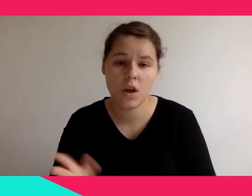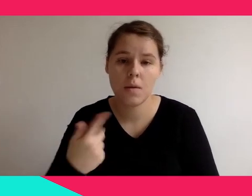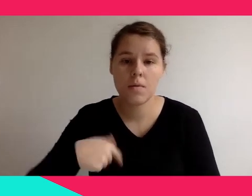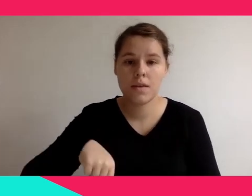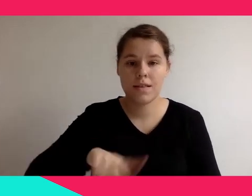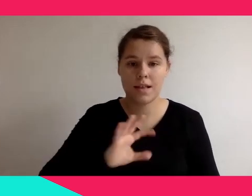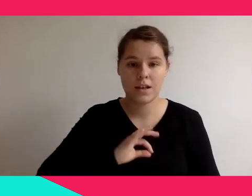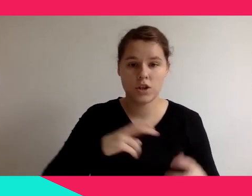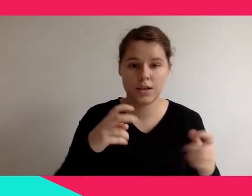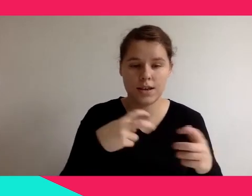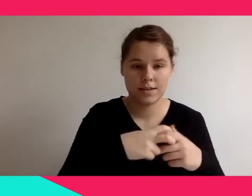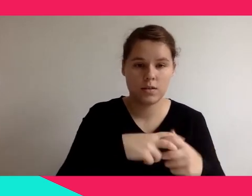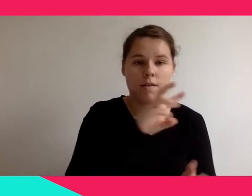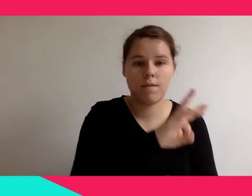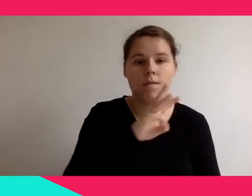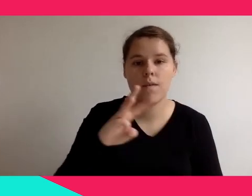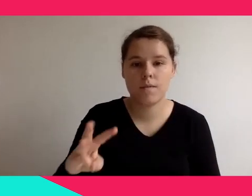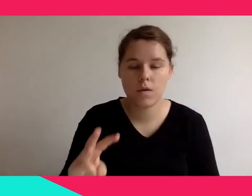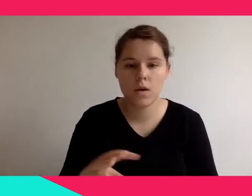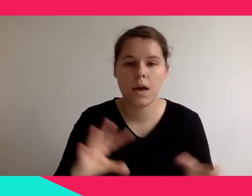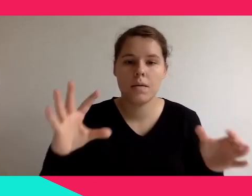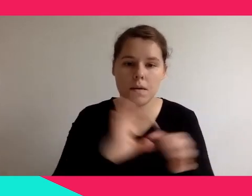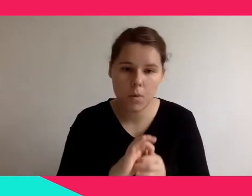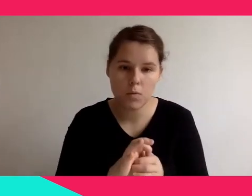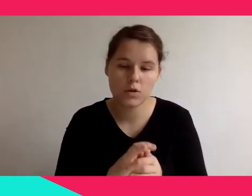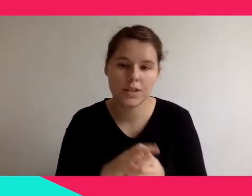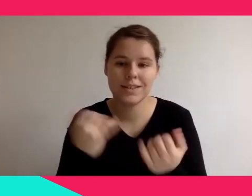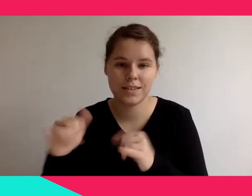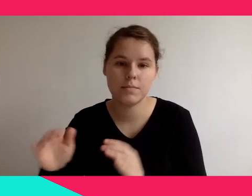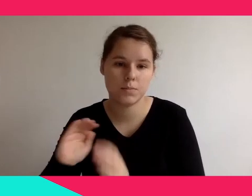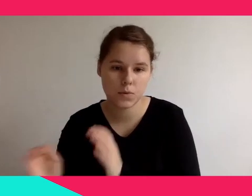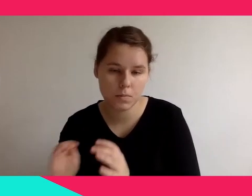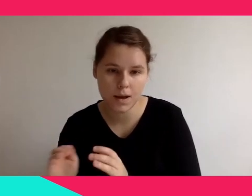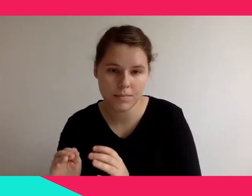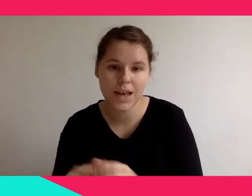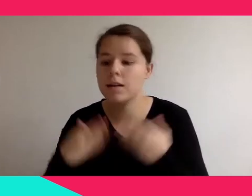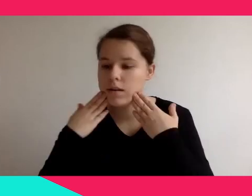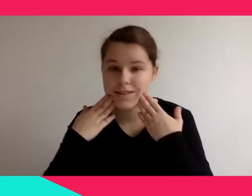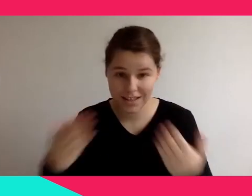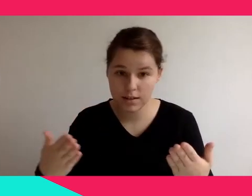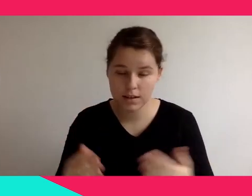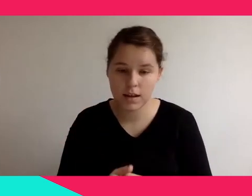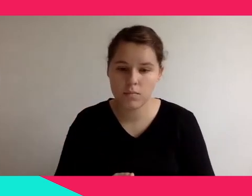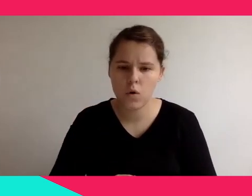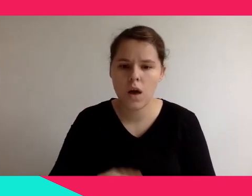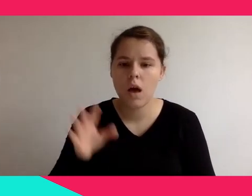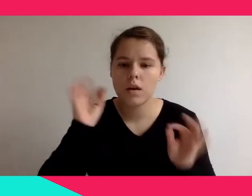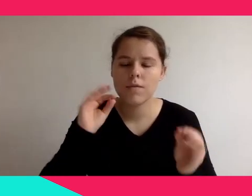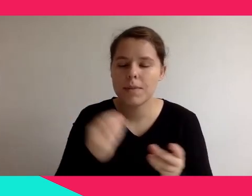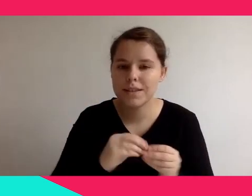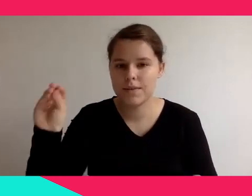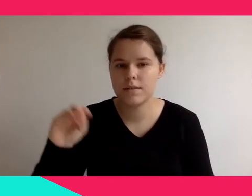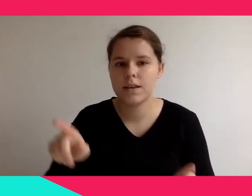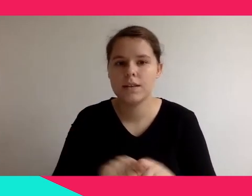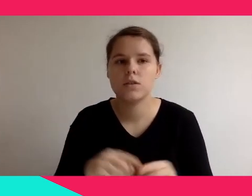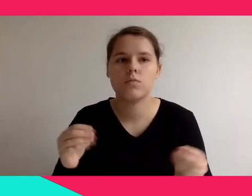of bird, but it also filters out the non-experts that are trying to abuse your system.